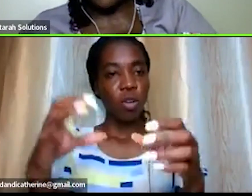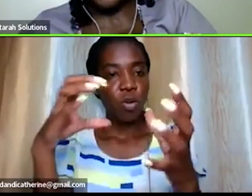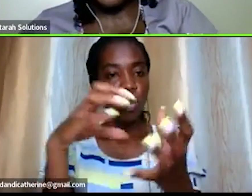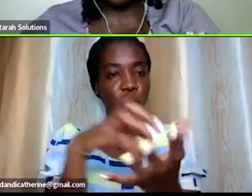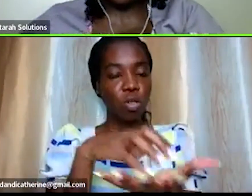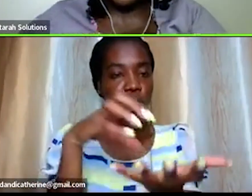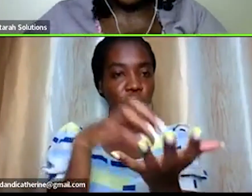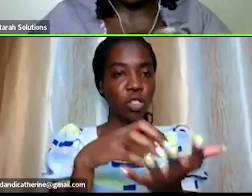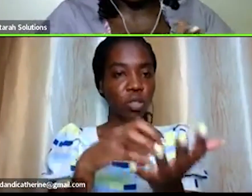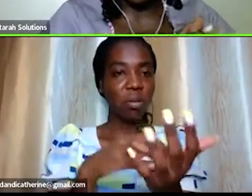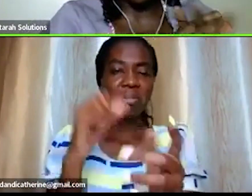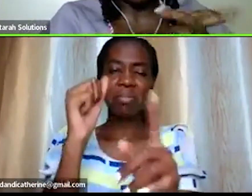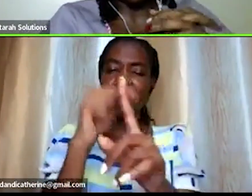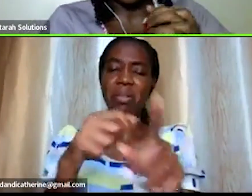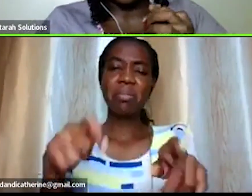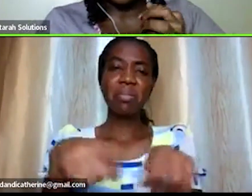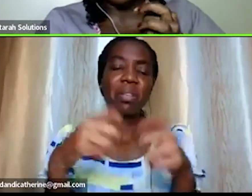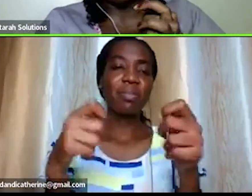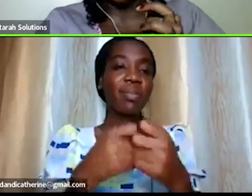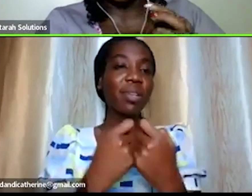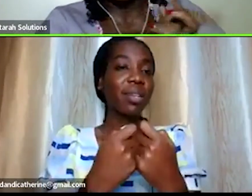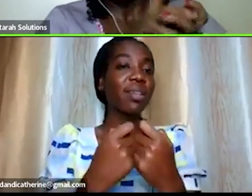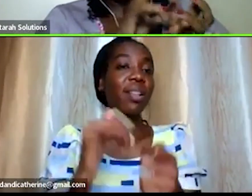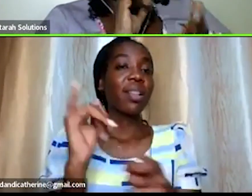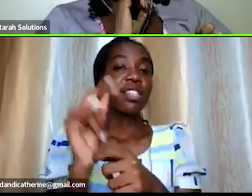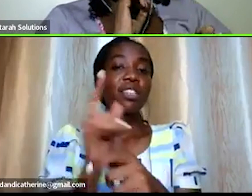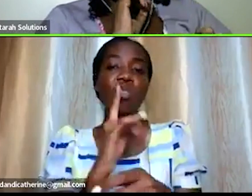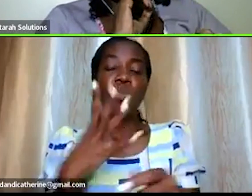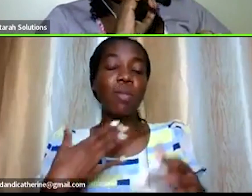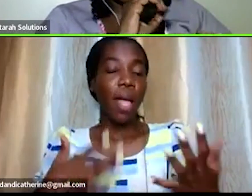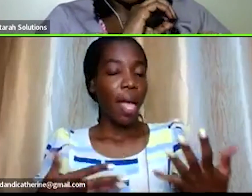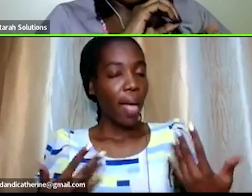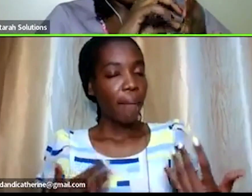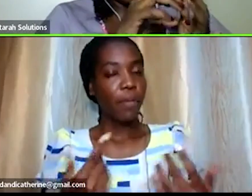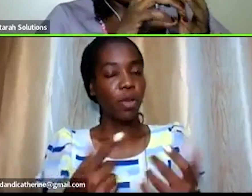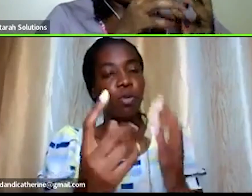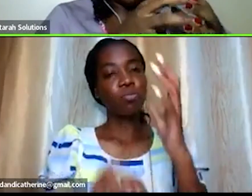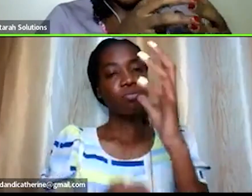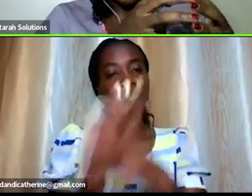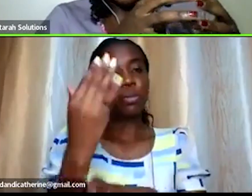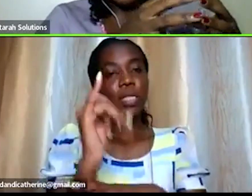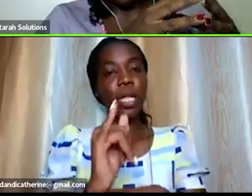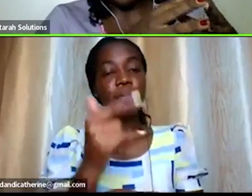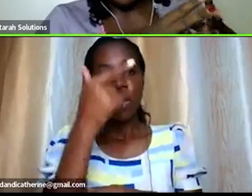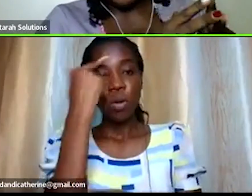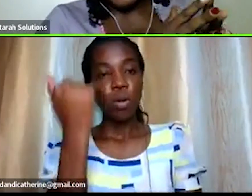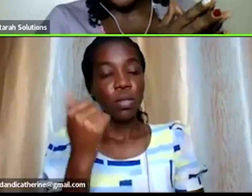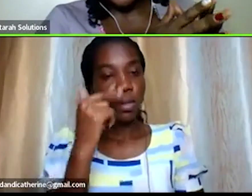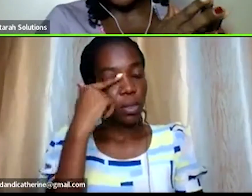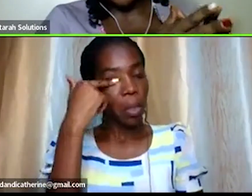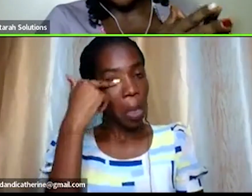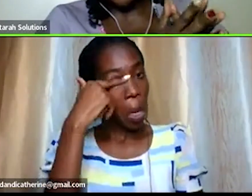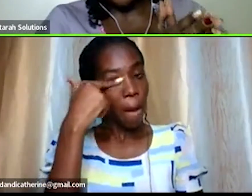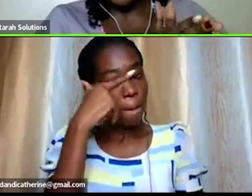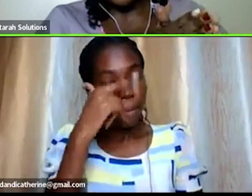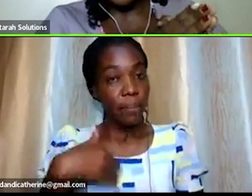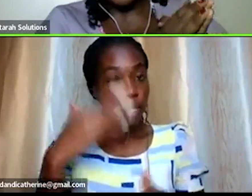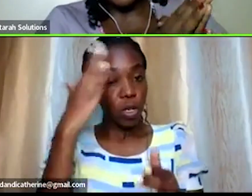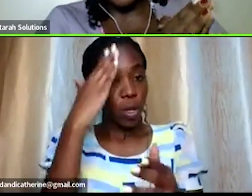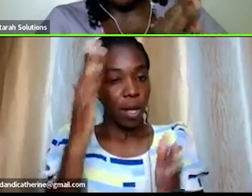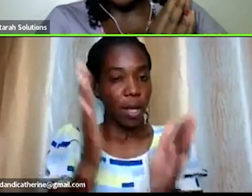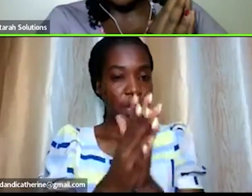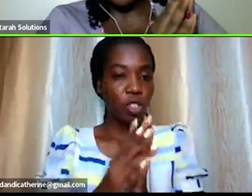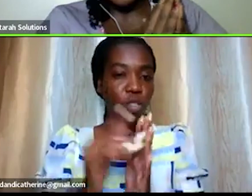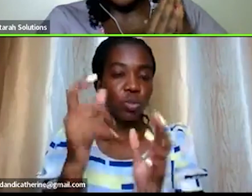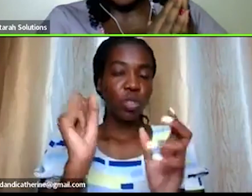career development. And I'm glad that, Martin, you brought that up, because I know, and probably Ajalu can where you're